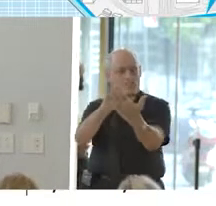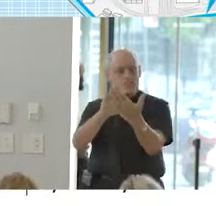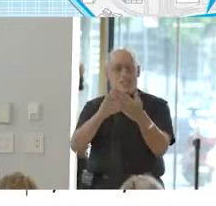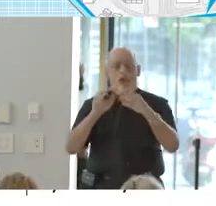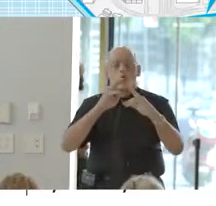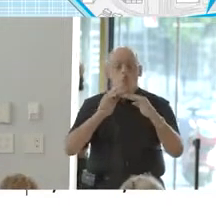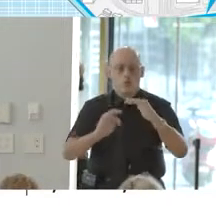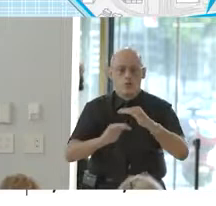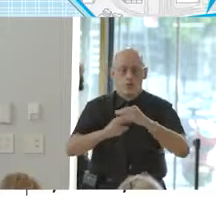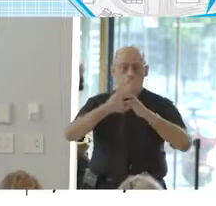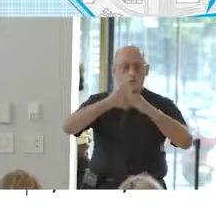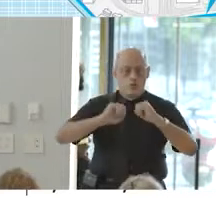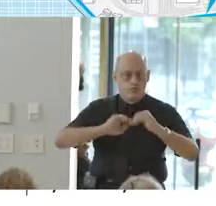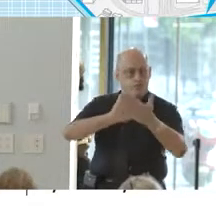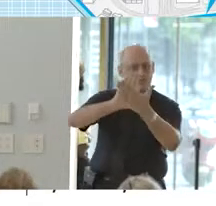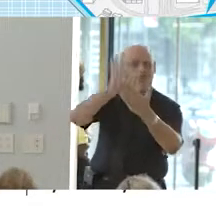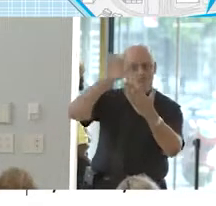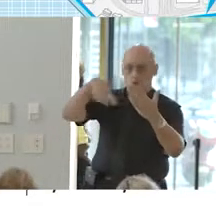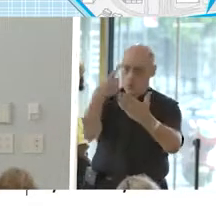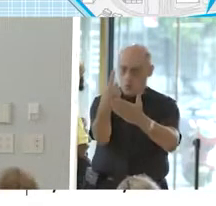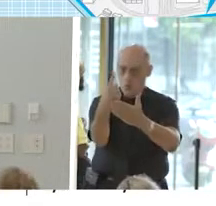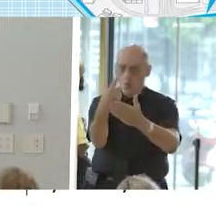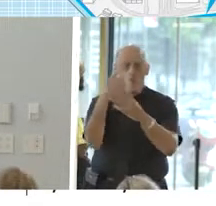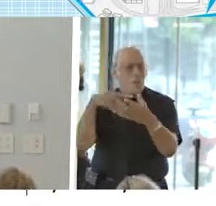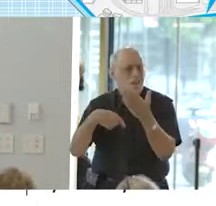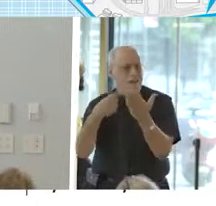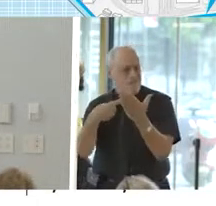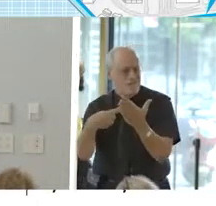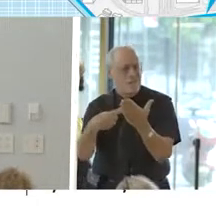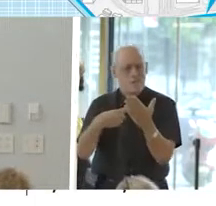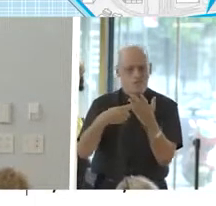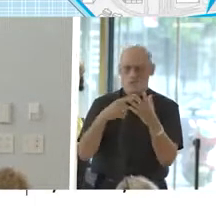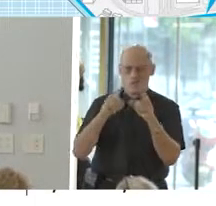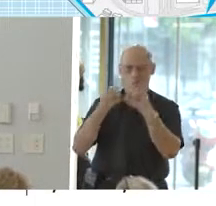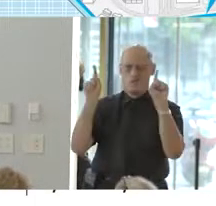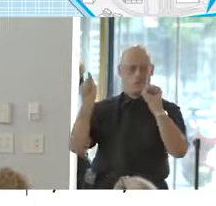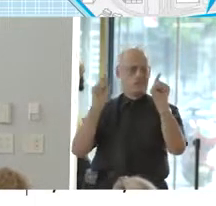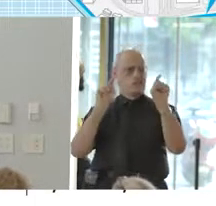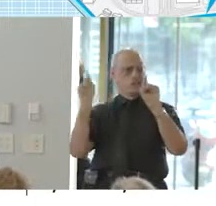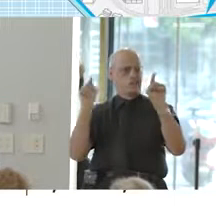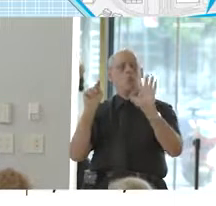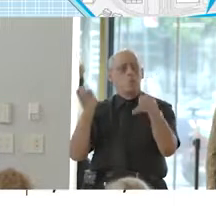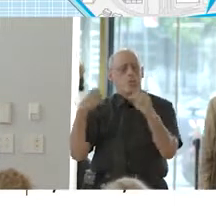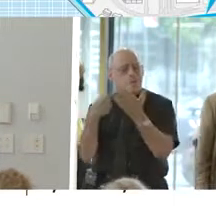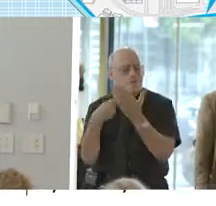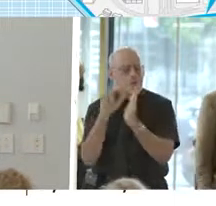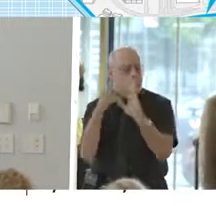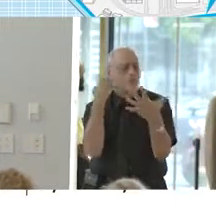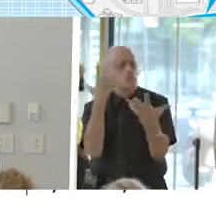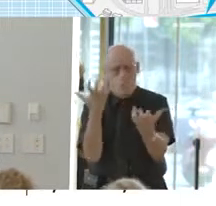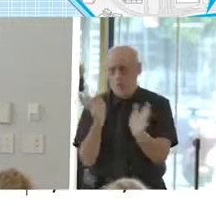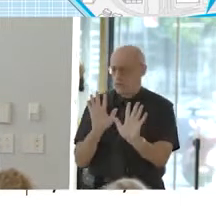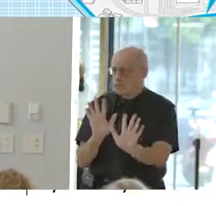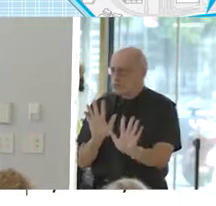sea level rise. And we can get into what the difference is between those 2 approaches a little bit